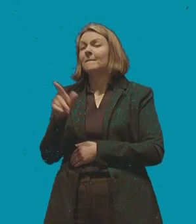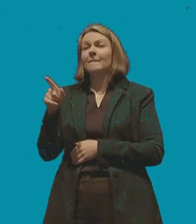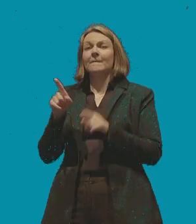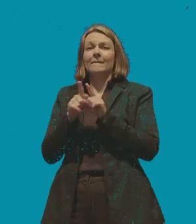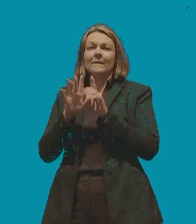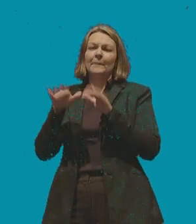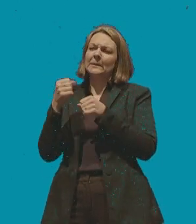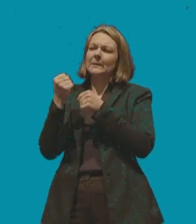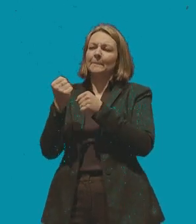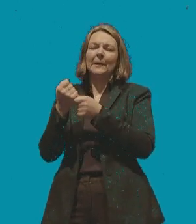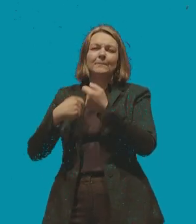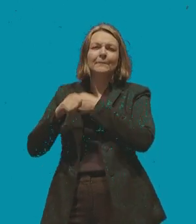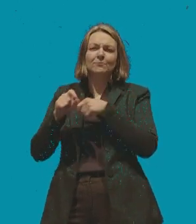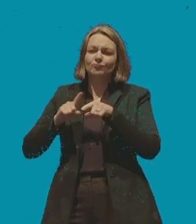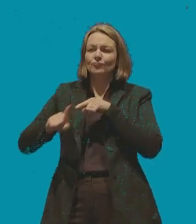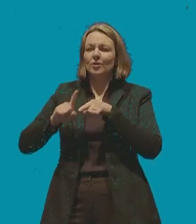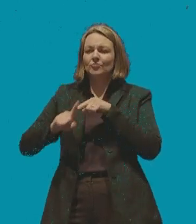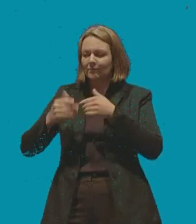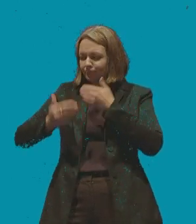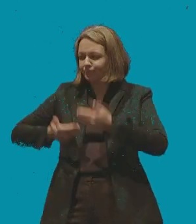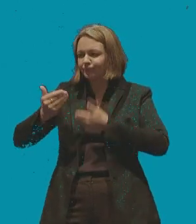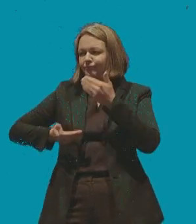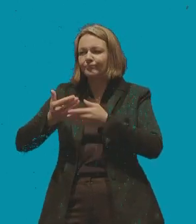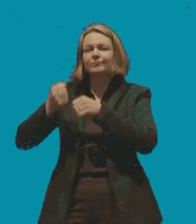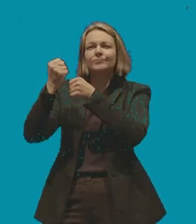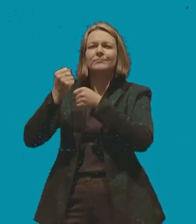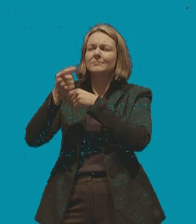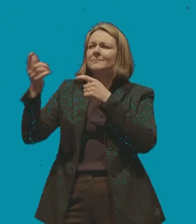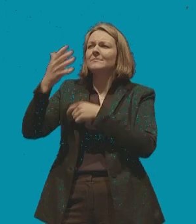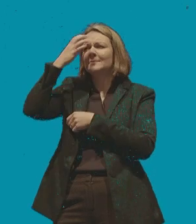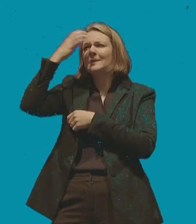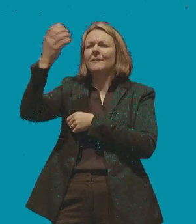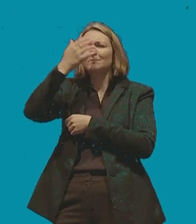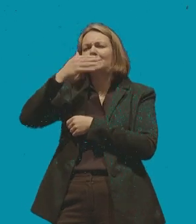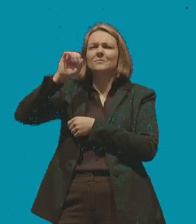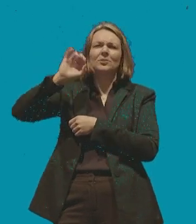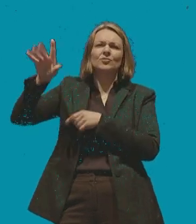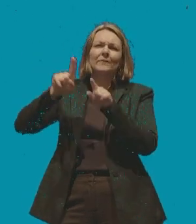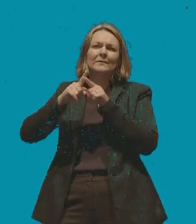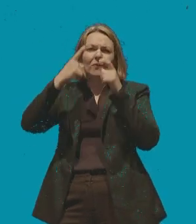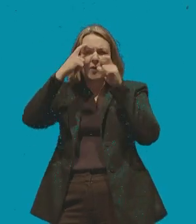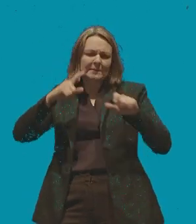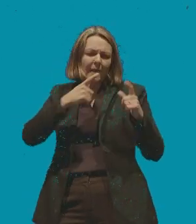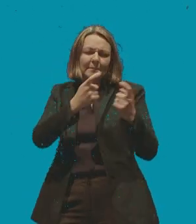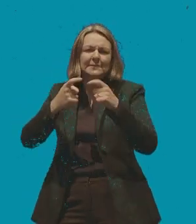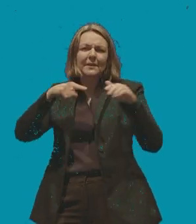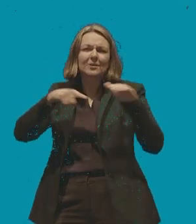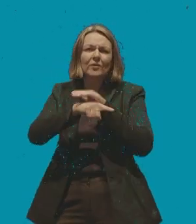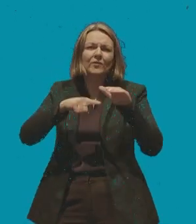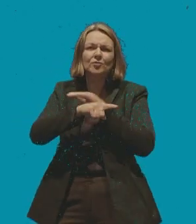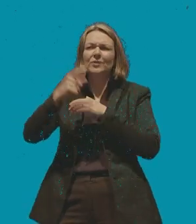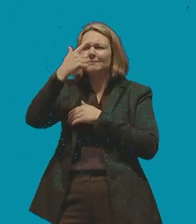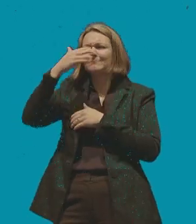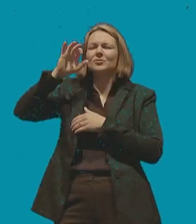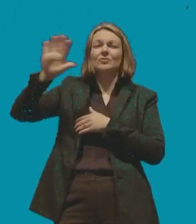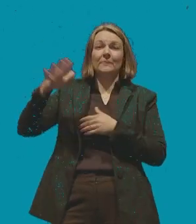and campaigning muscles in a fight back against this government's shameful treatment of asylum seekers and refugees. It's this union